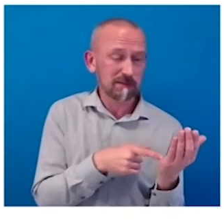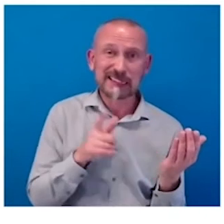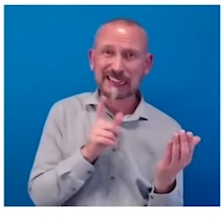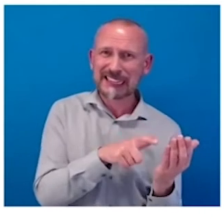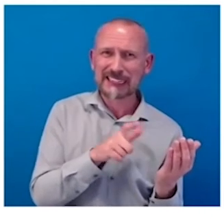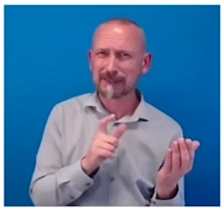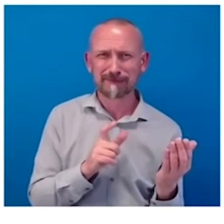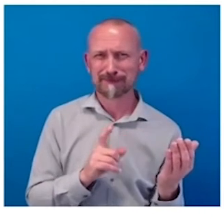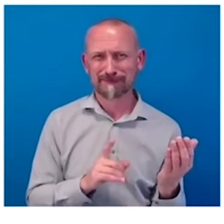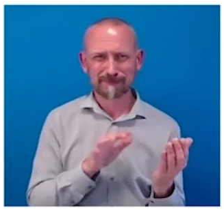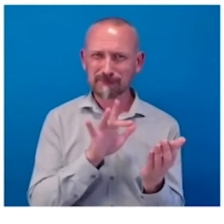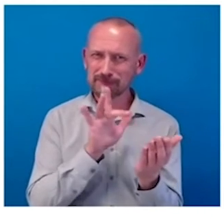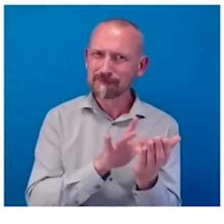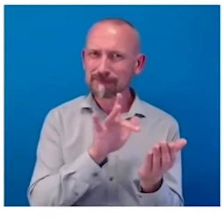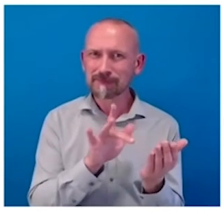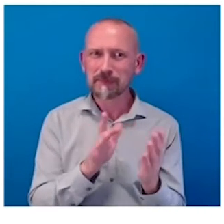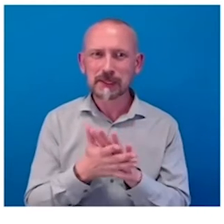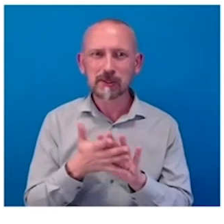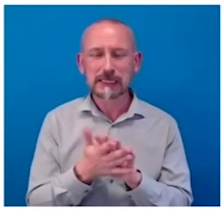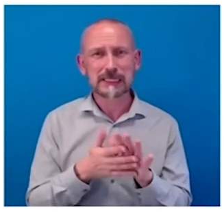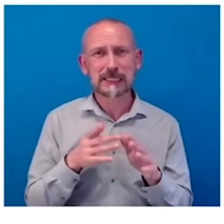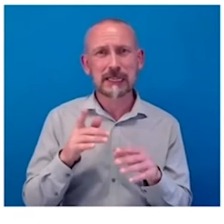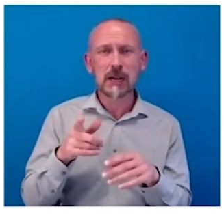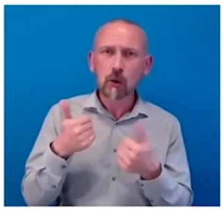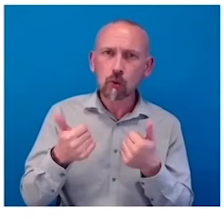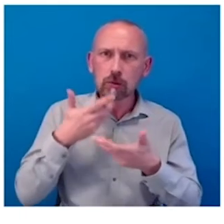on applying for a driving license.